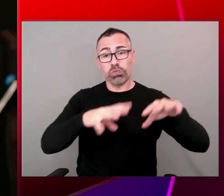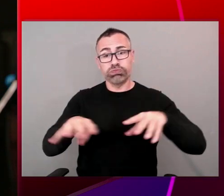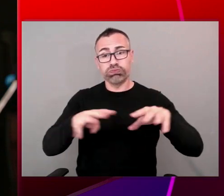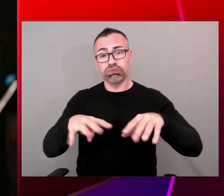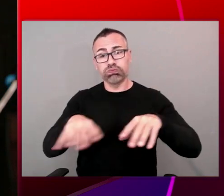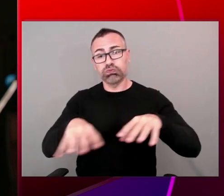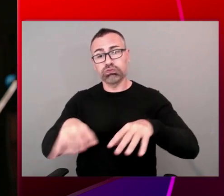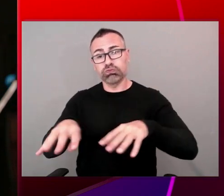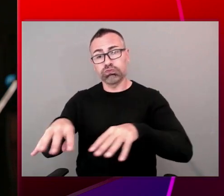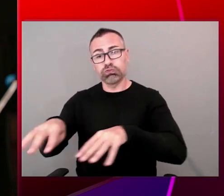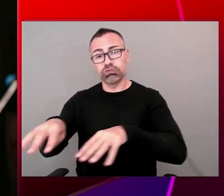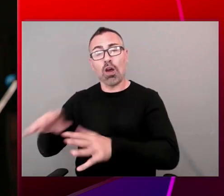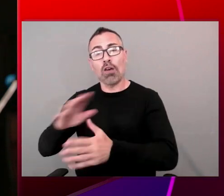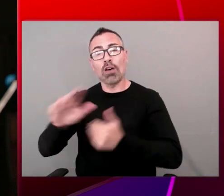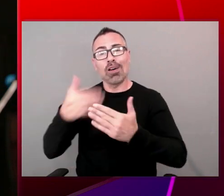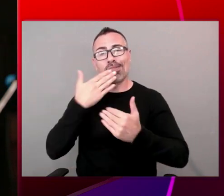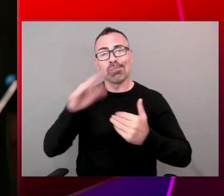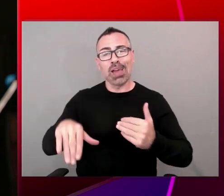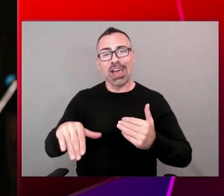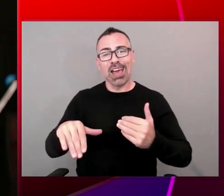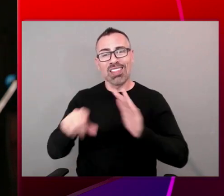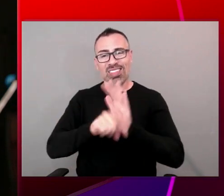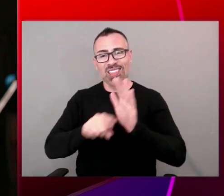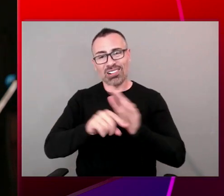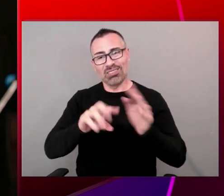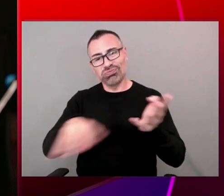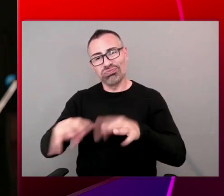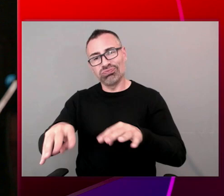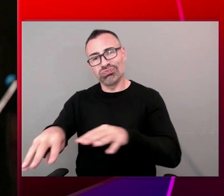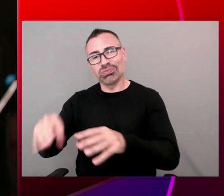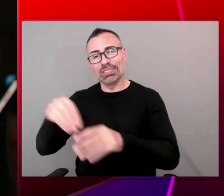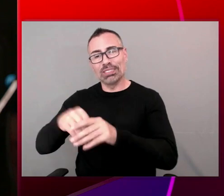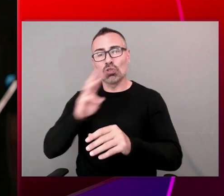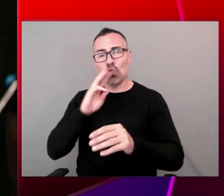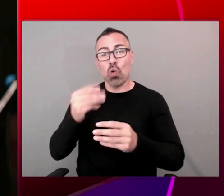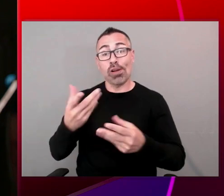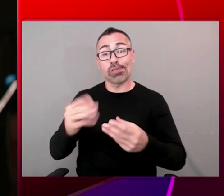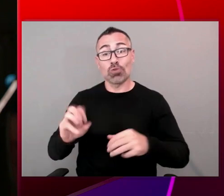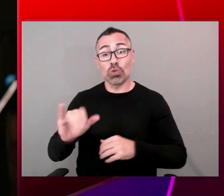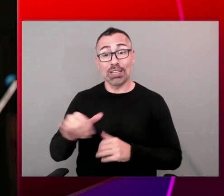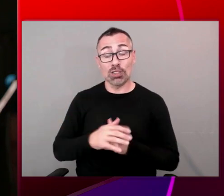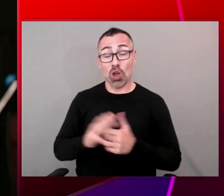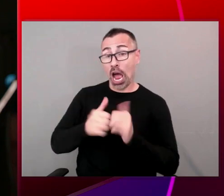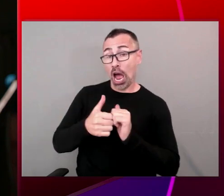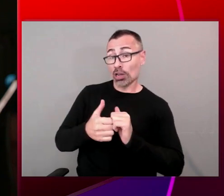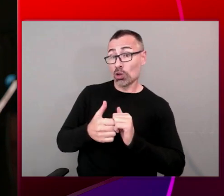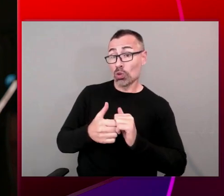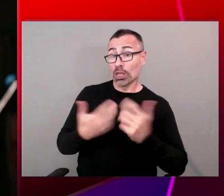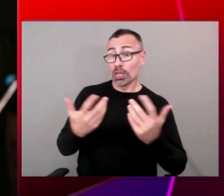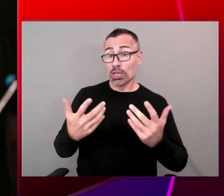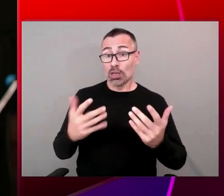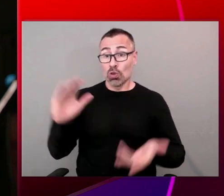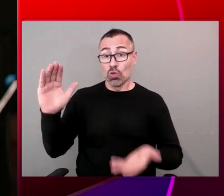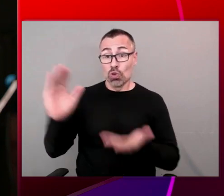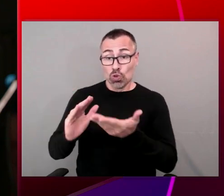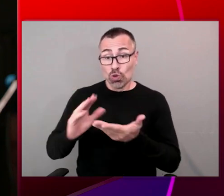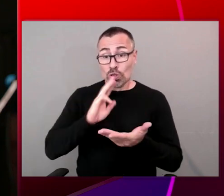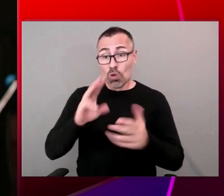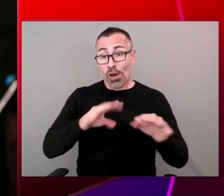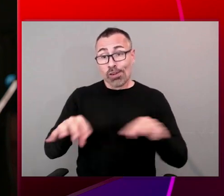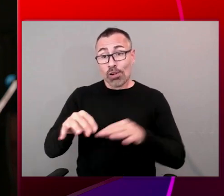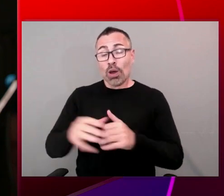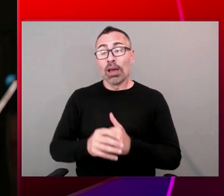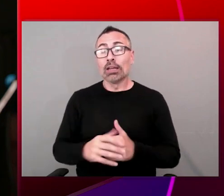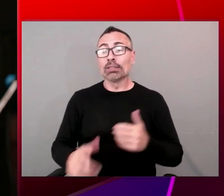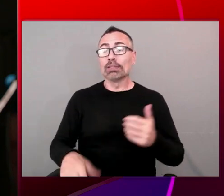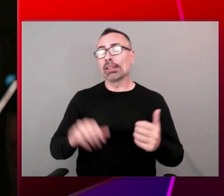into the waterways. So there, we're thinking more about how can we reduce that runoff. And finally, in some other places, it's about water access. Where people